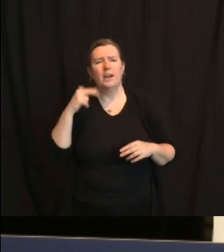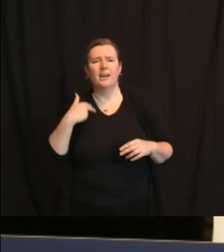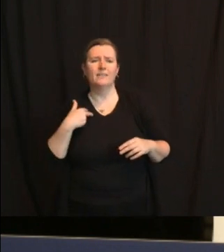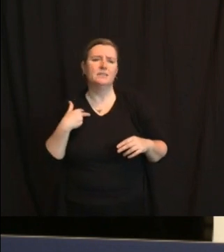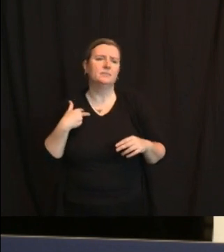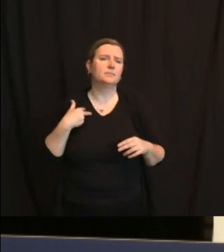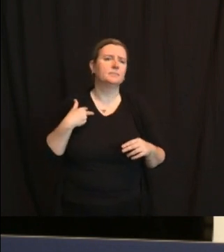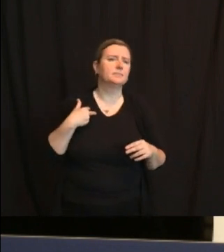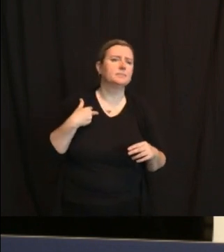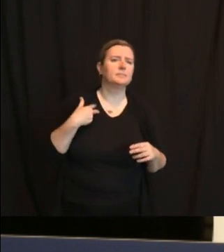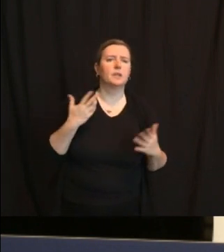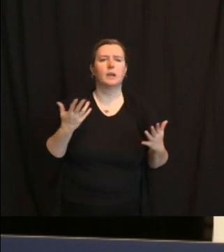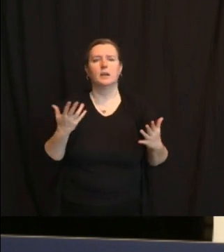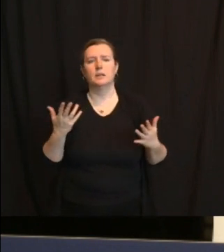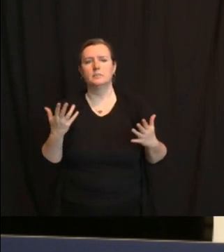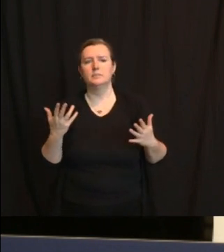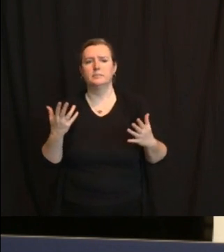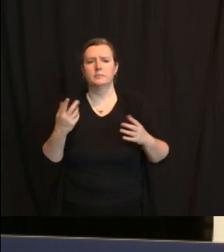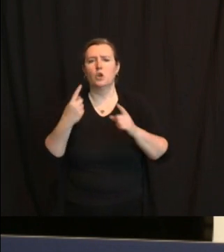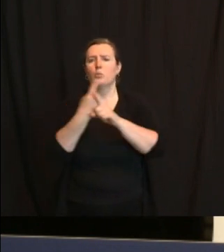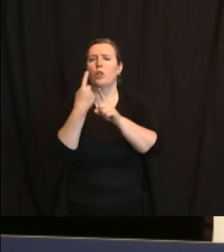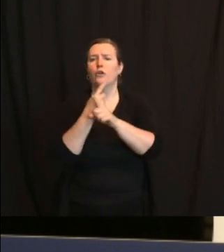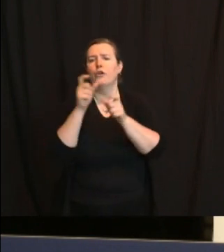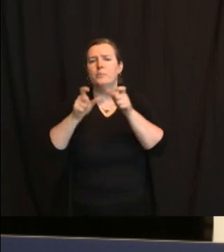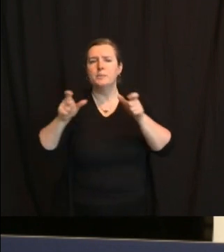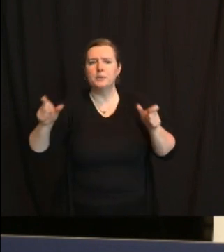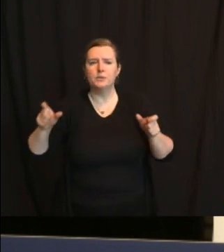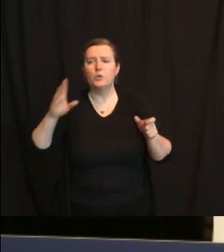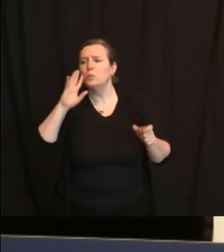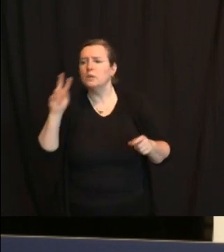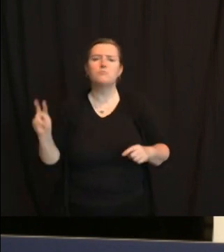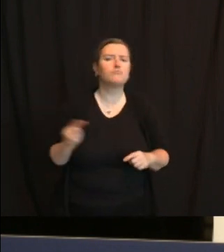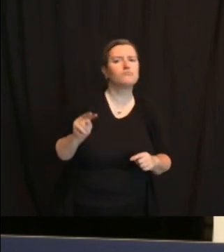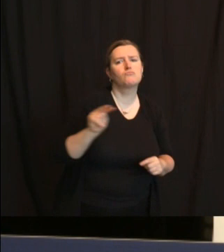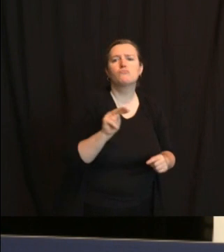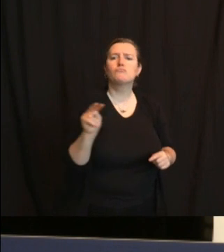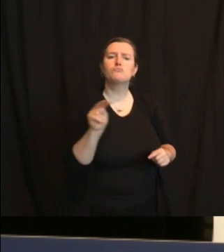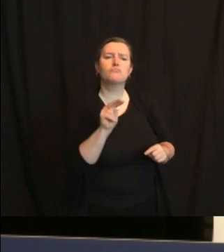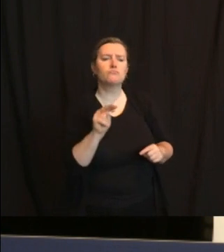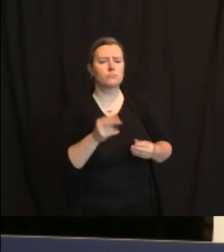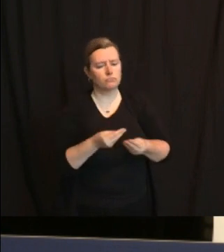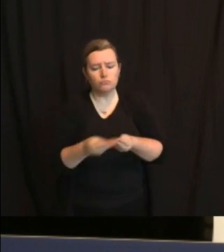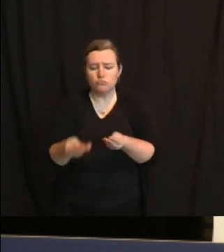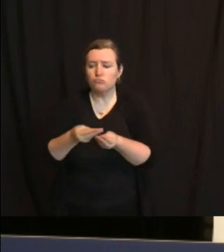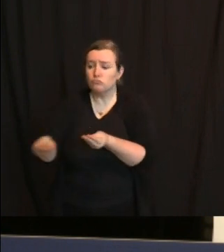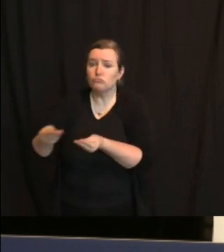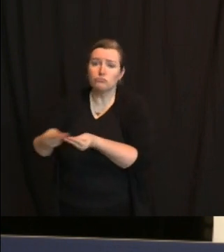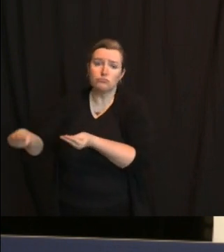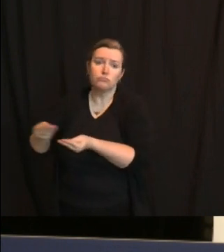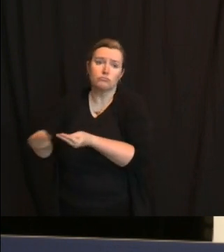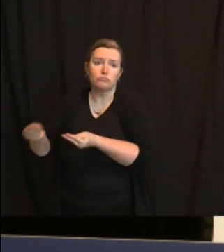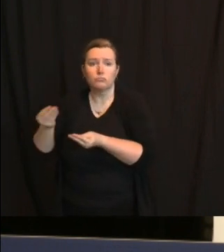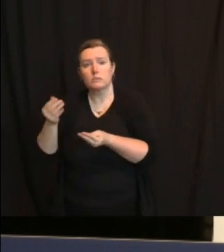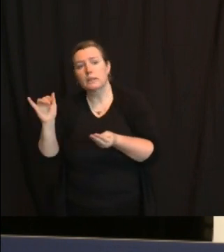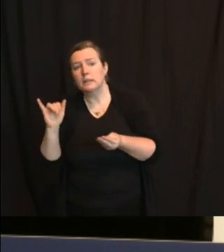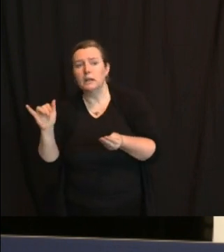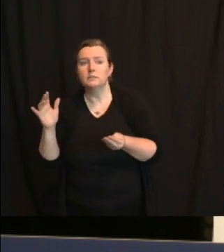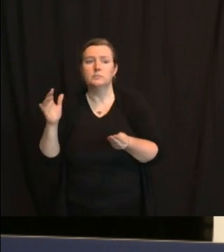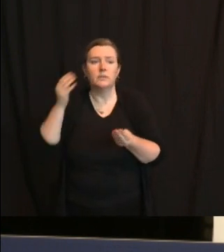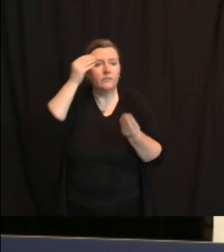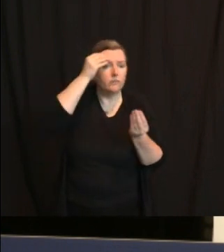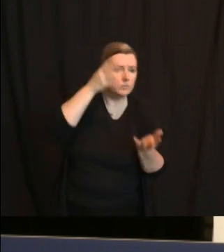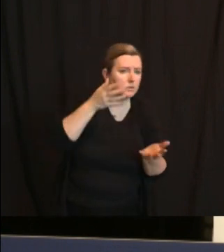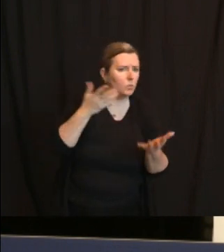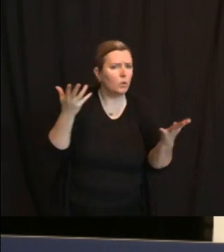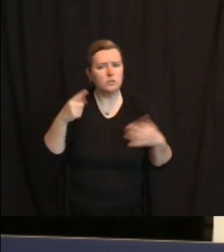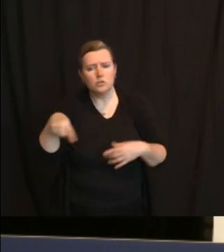up there that are going to be passing out materials, just giving people notification on what